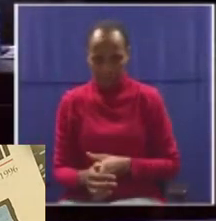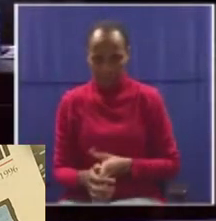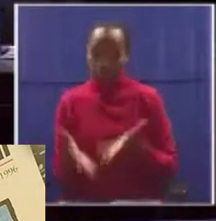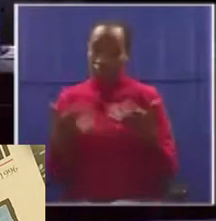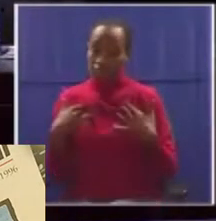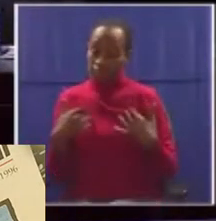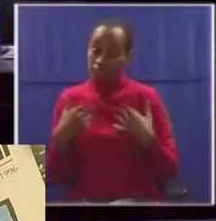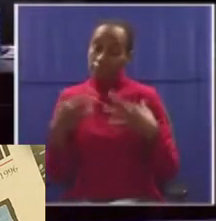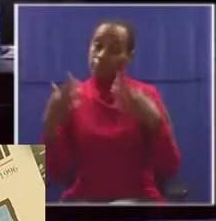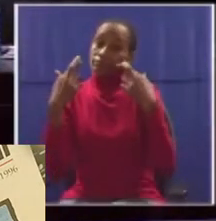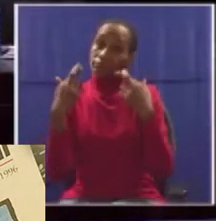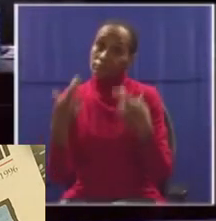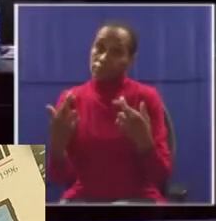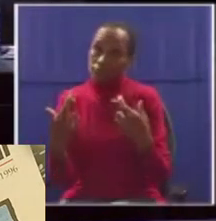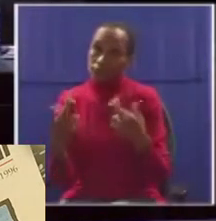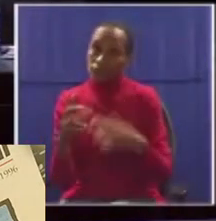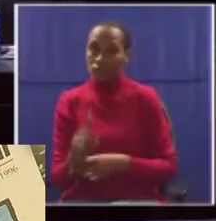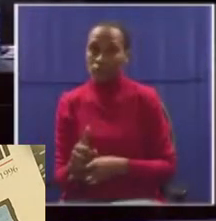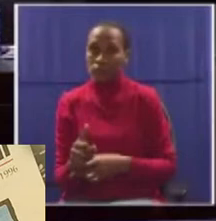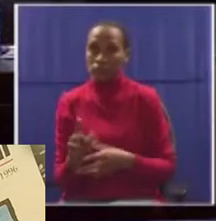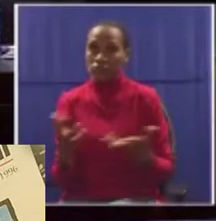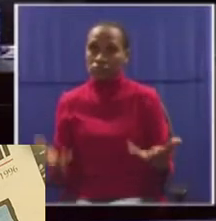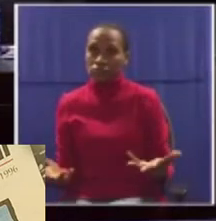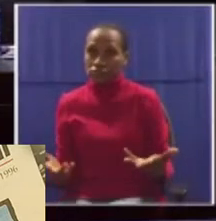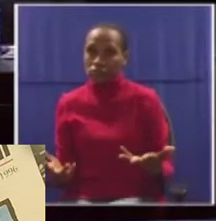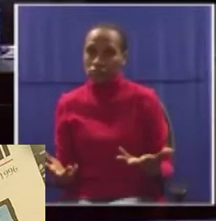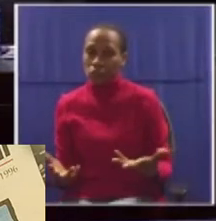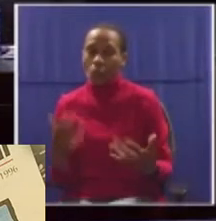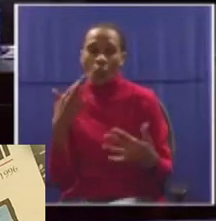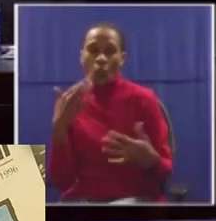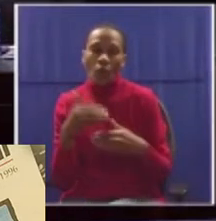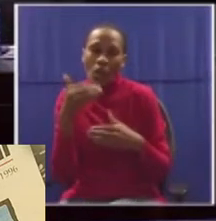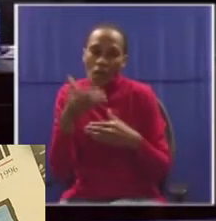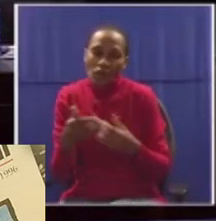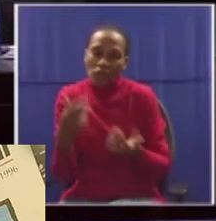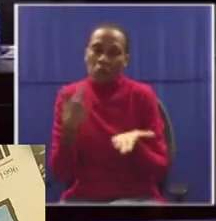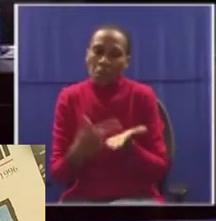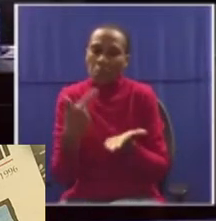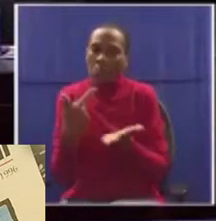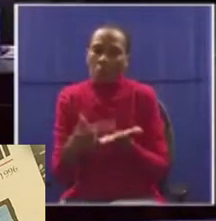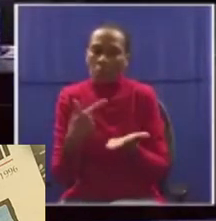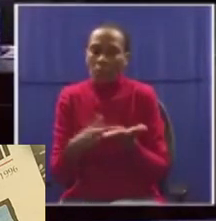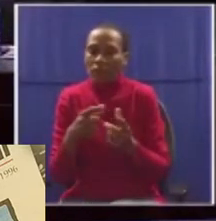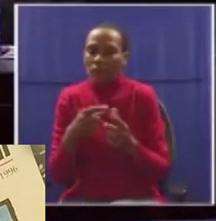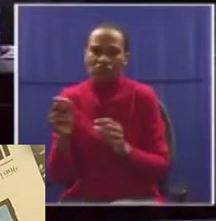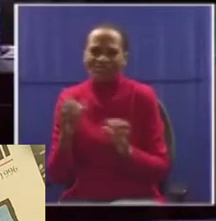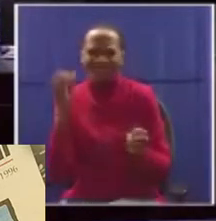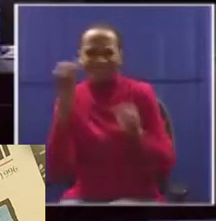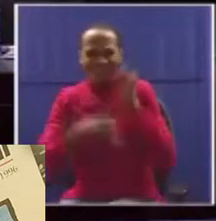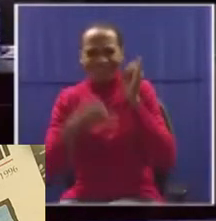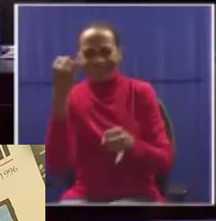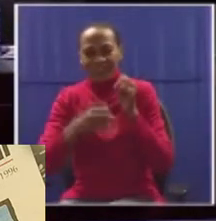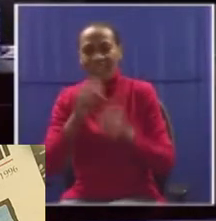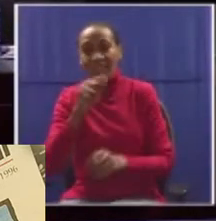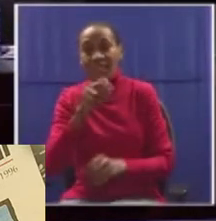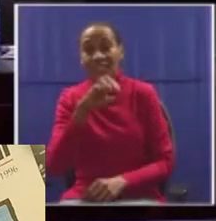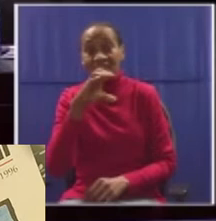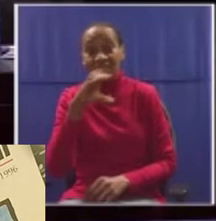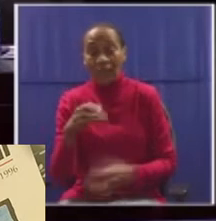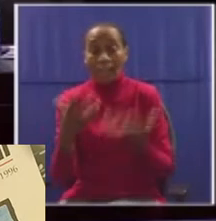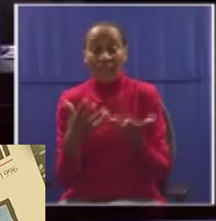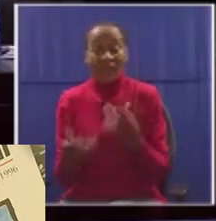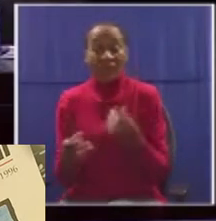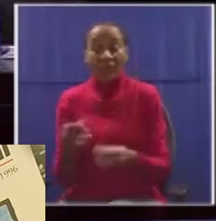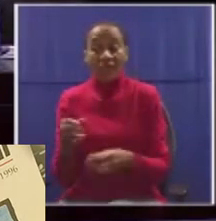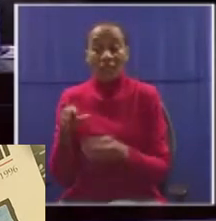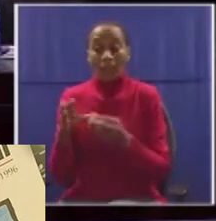for was that having criticized us for our failures our colleagues on the opposition